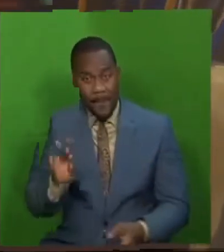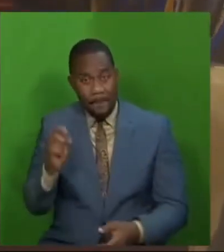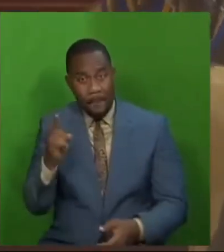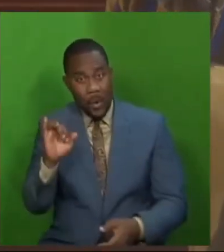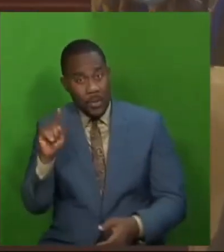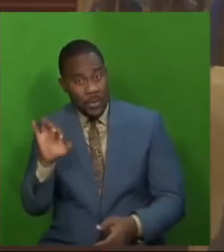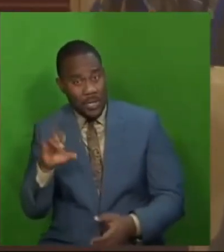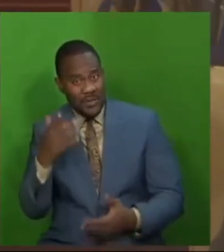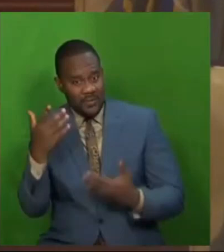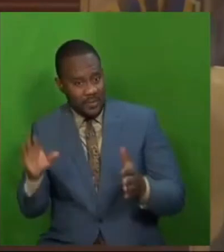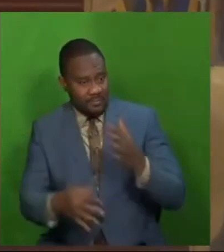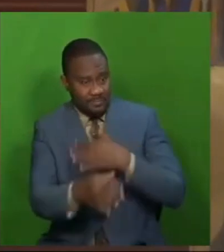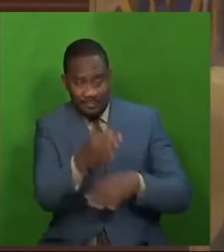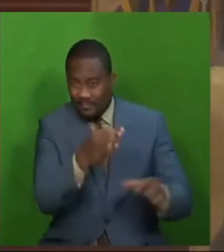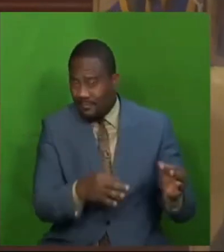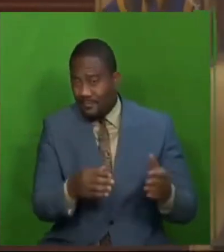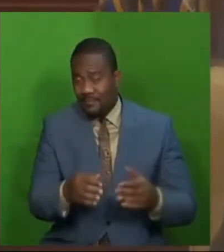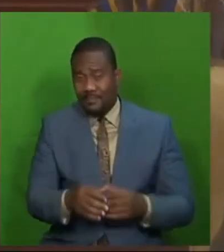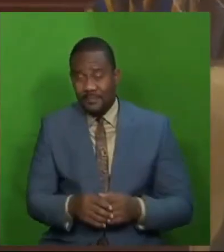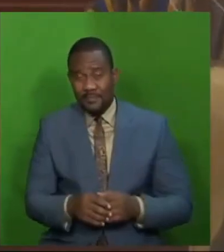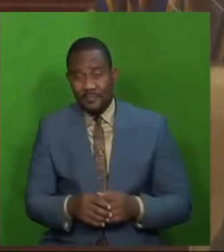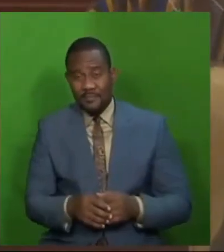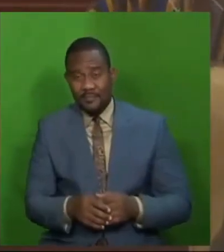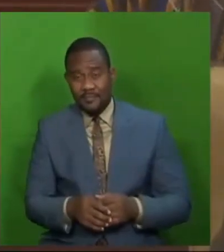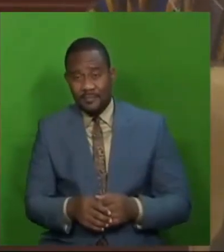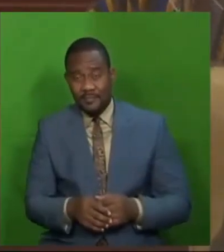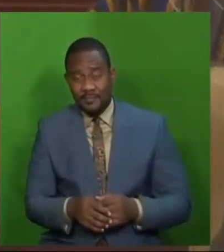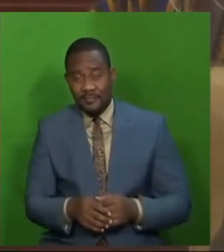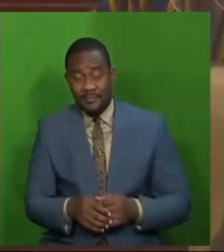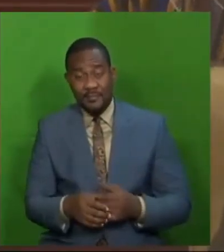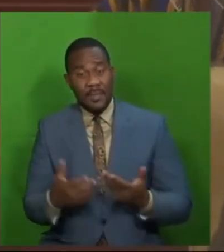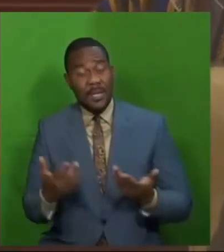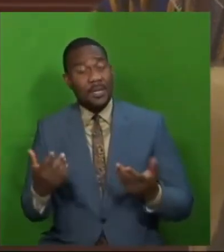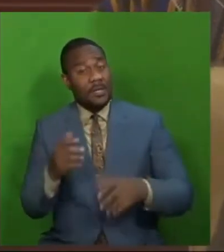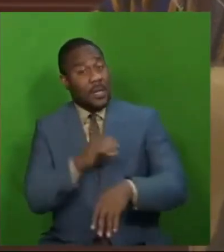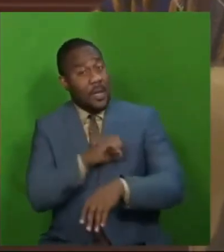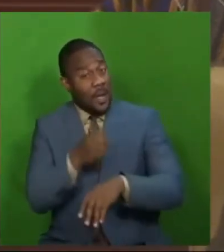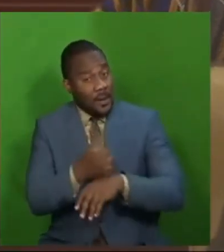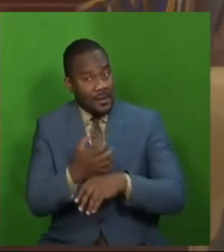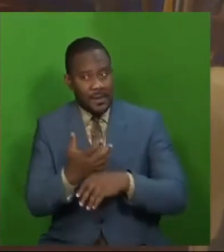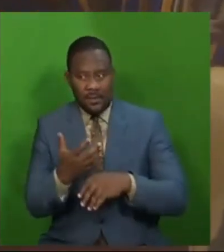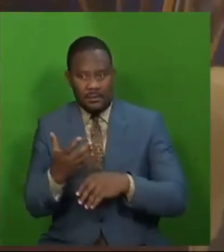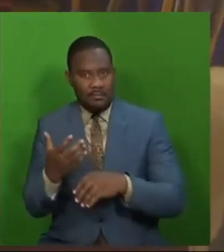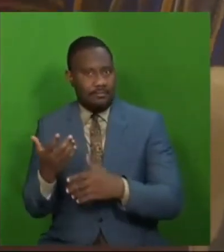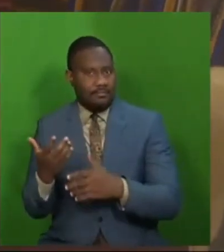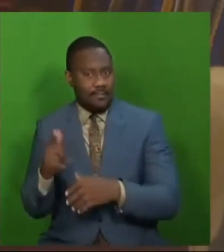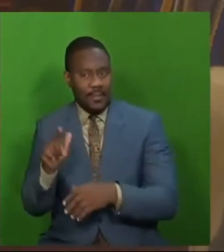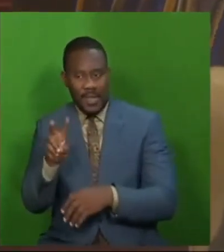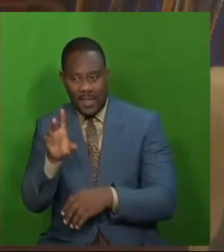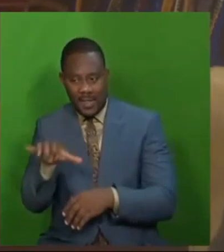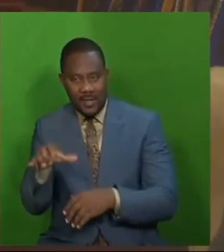collateralized, and Ghana's energy sector levies collateralized, and